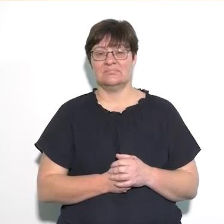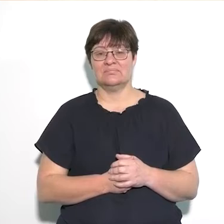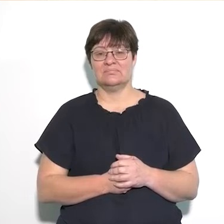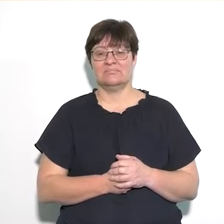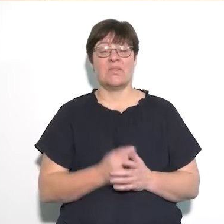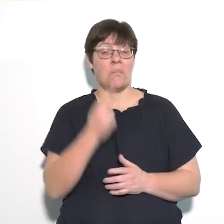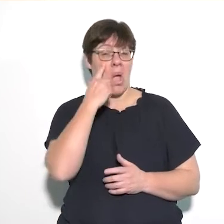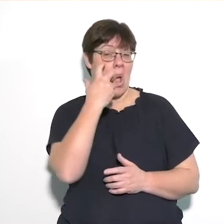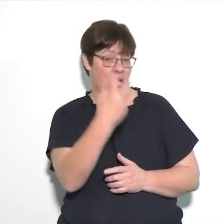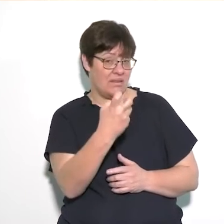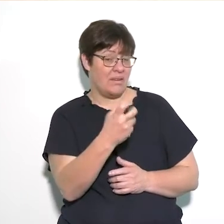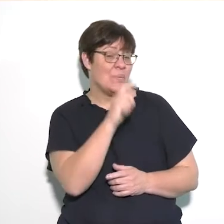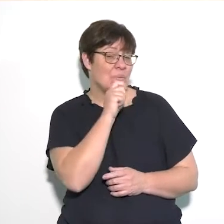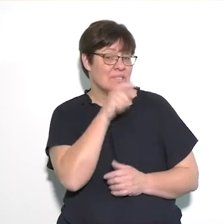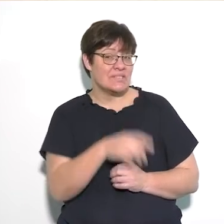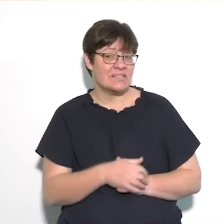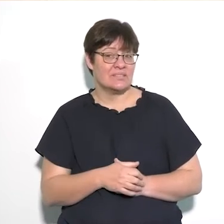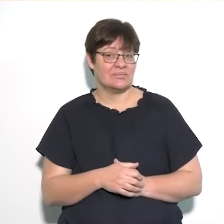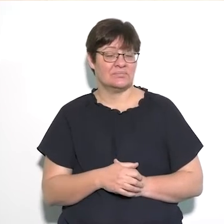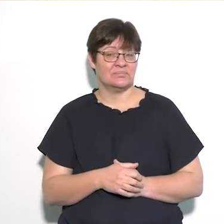I'm going to use the onion.